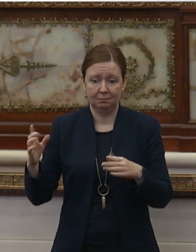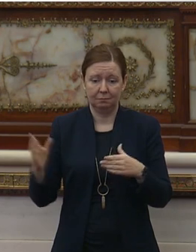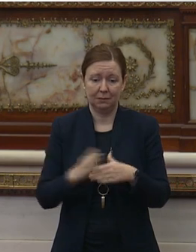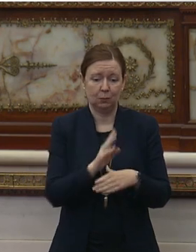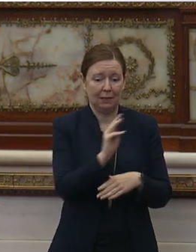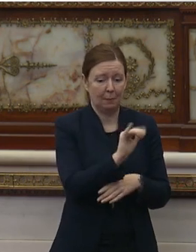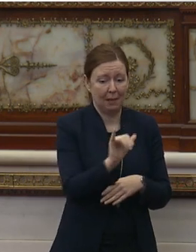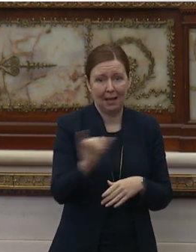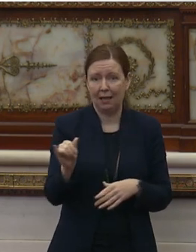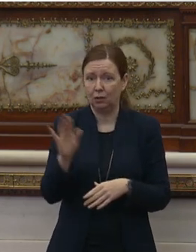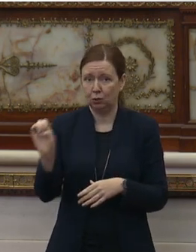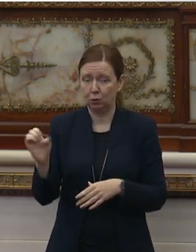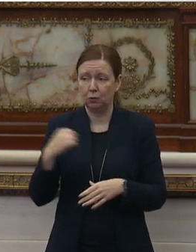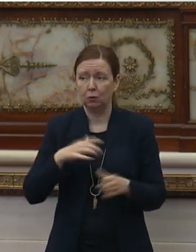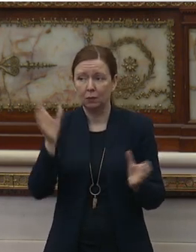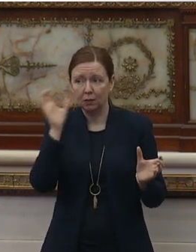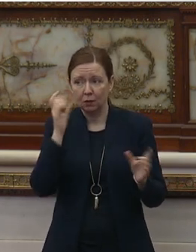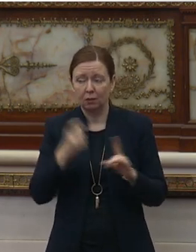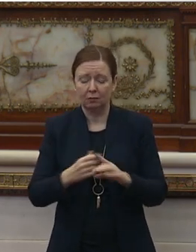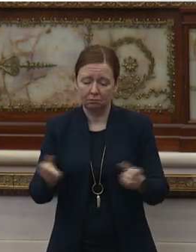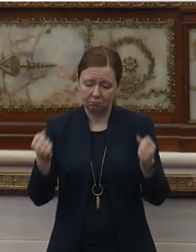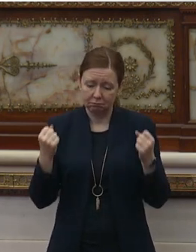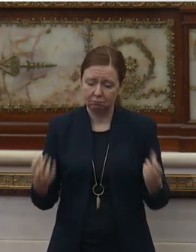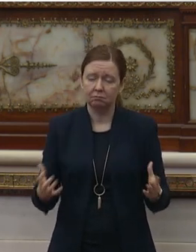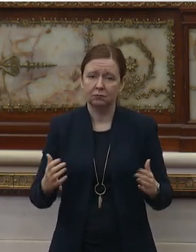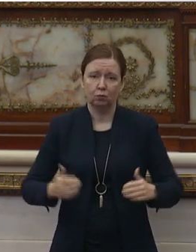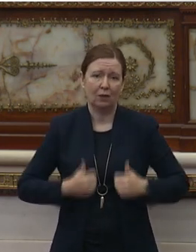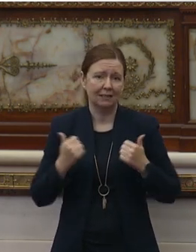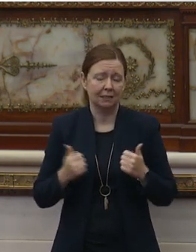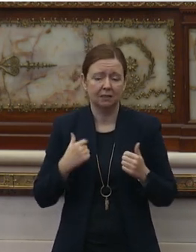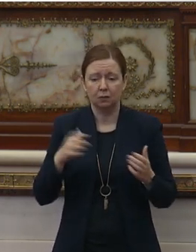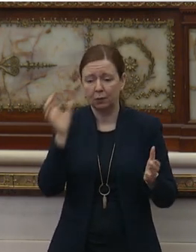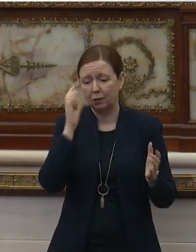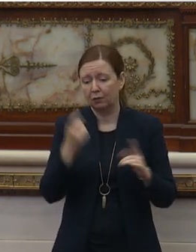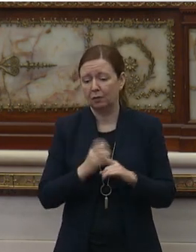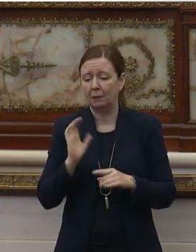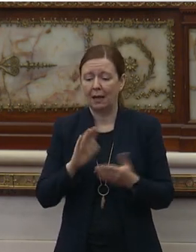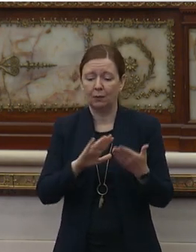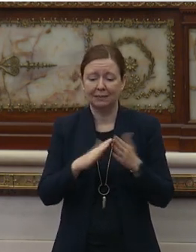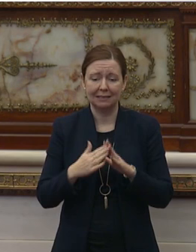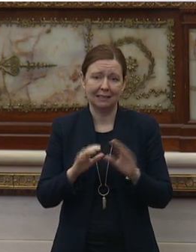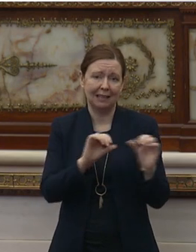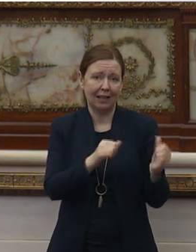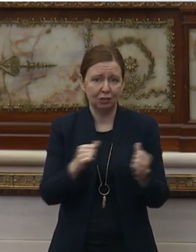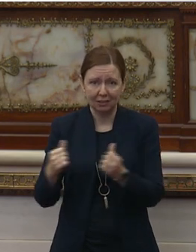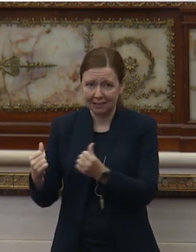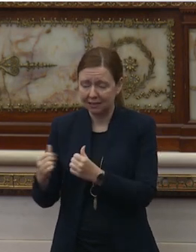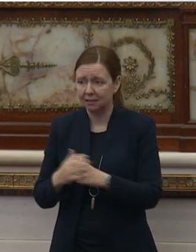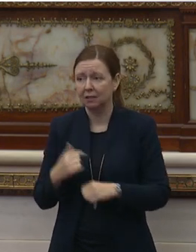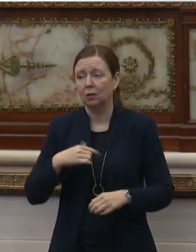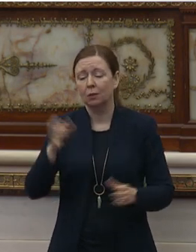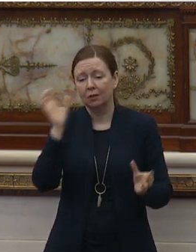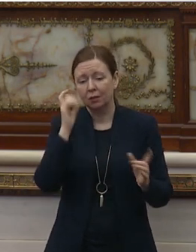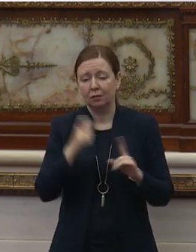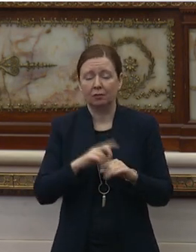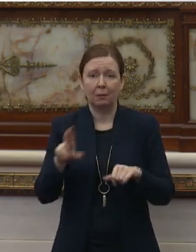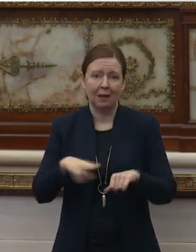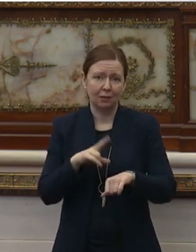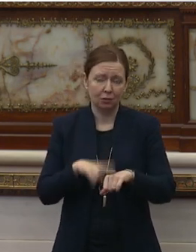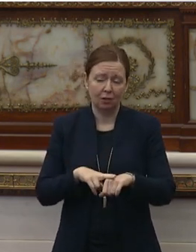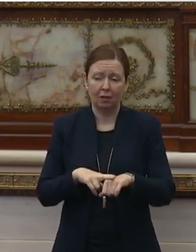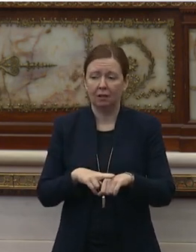and June. We heard from dozens of residents. We heard from our city agencies. We heard from